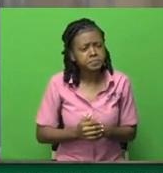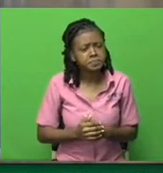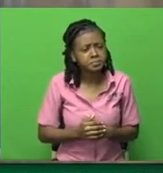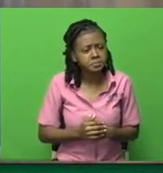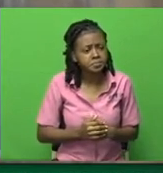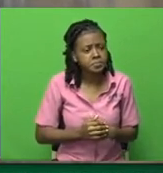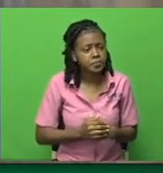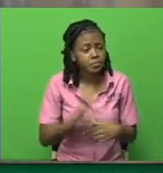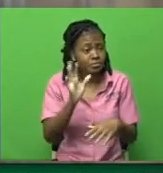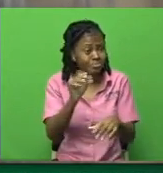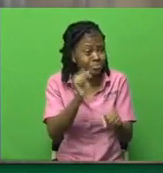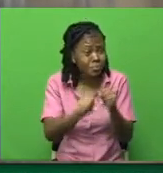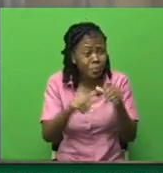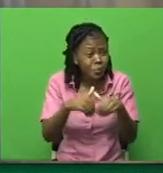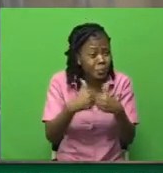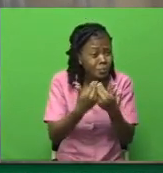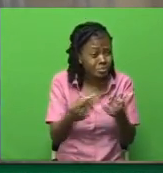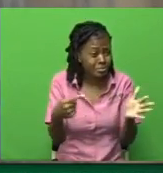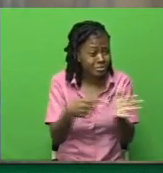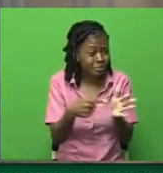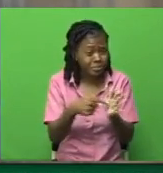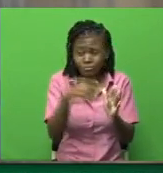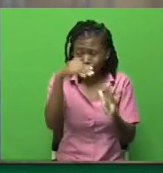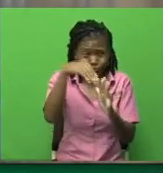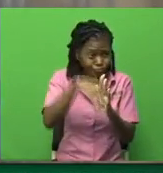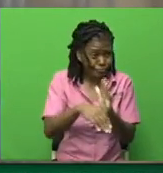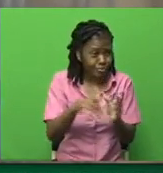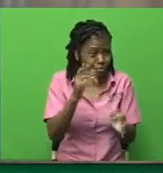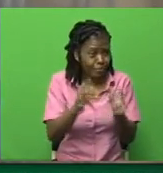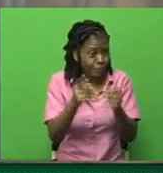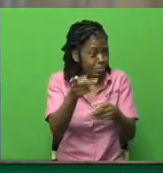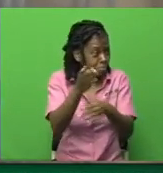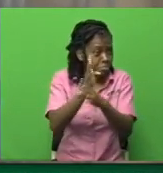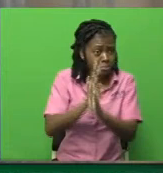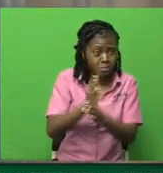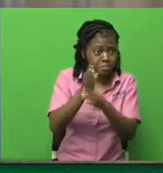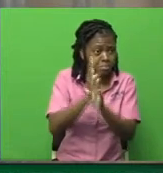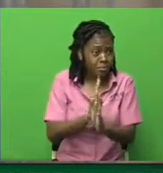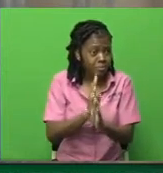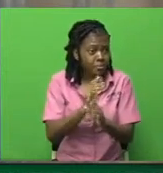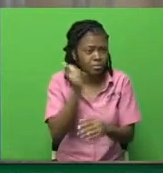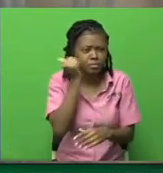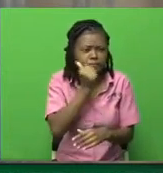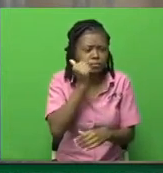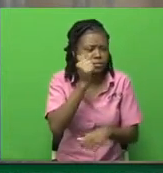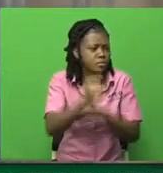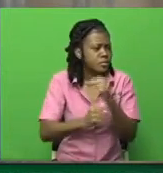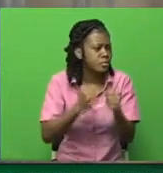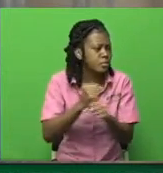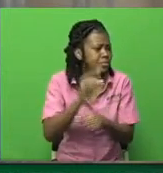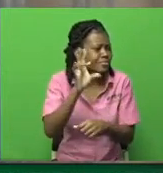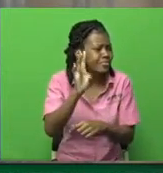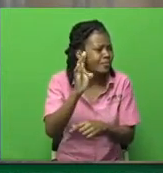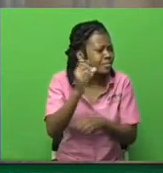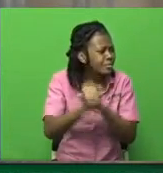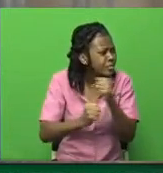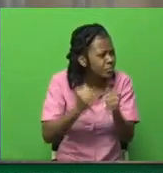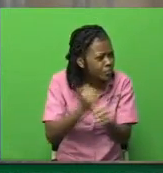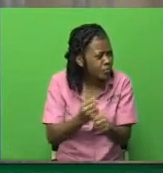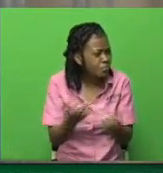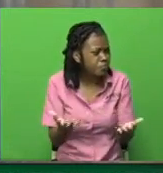you continue to borrow every year you continue to borrow in seven years let me tell you madam speaker